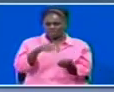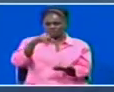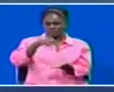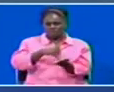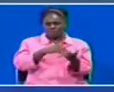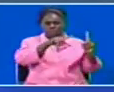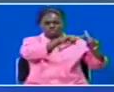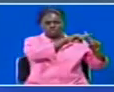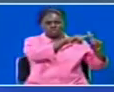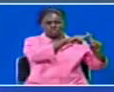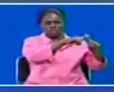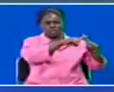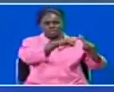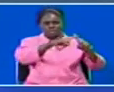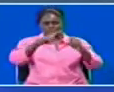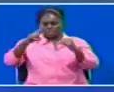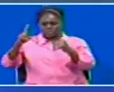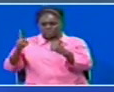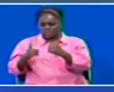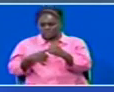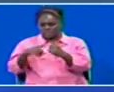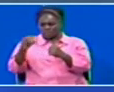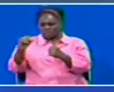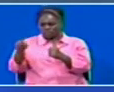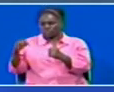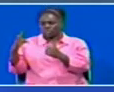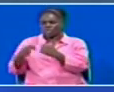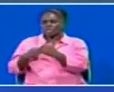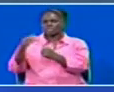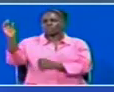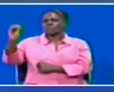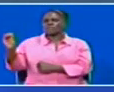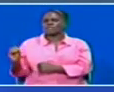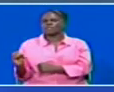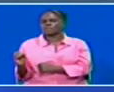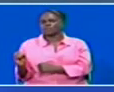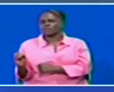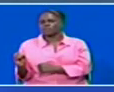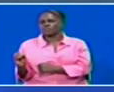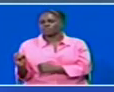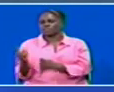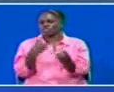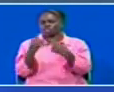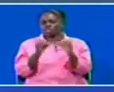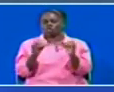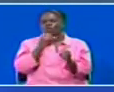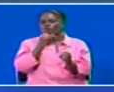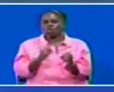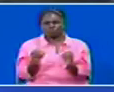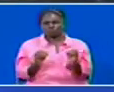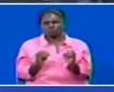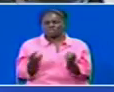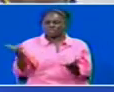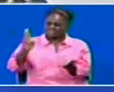in total about 60.8% of our population. So we are not talking about the old generation. The old